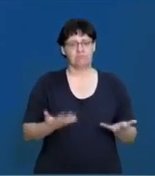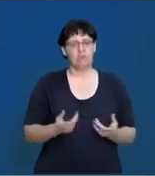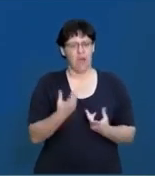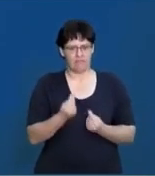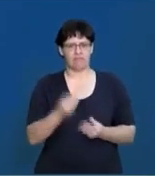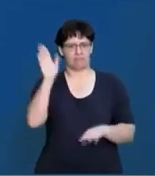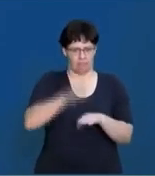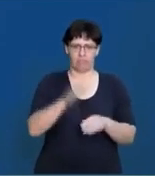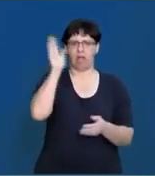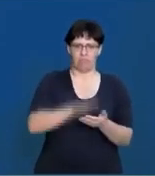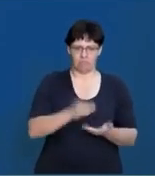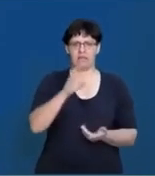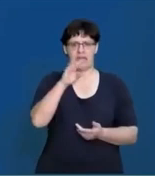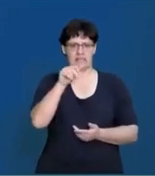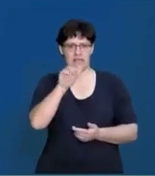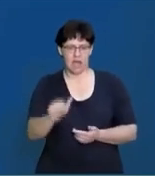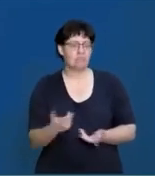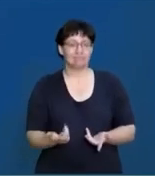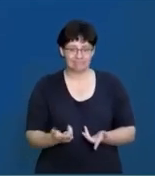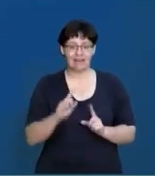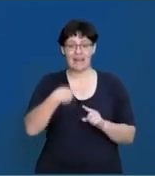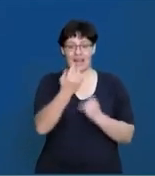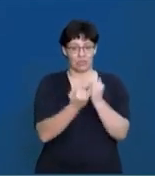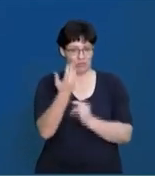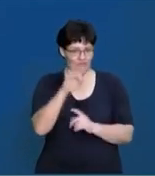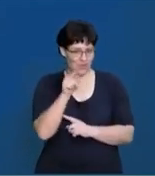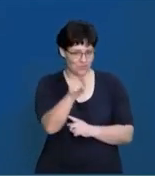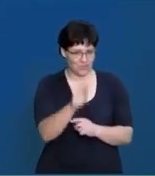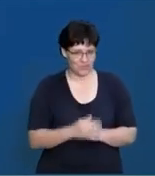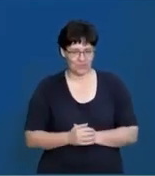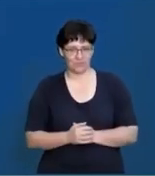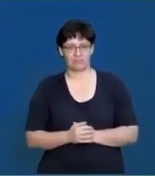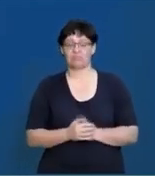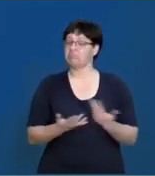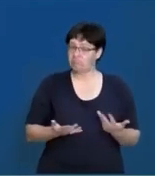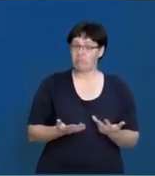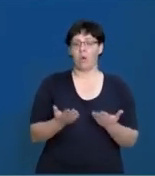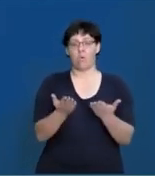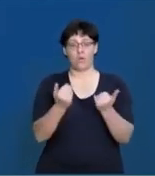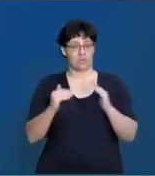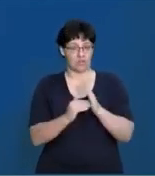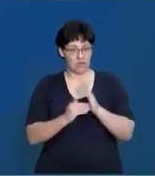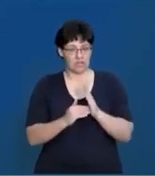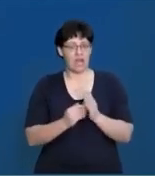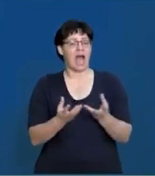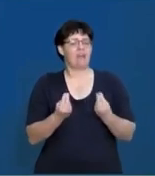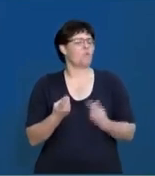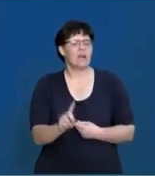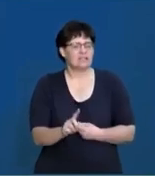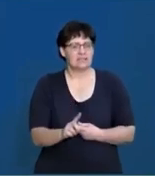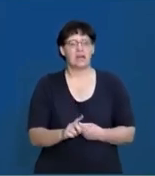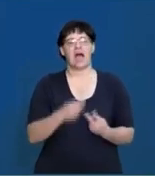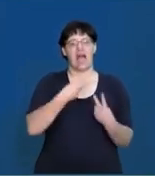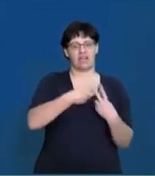If you're someone who's constantly running out of data, then this next competition is just for you. Waza Matrix is bringing you the